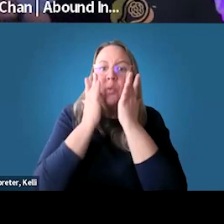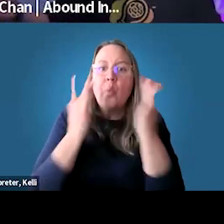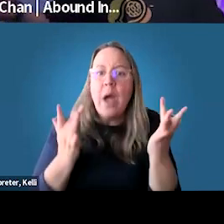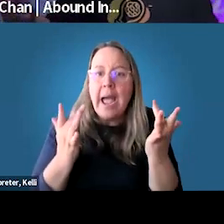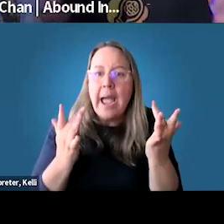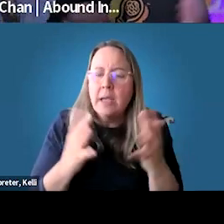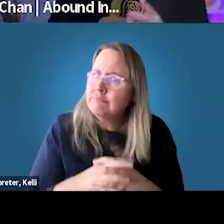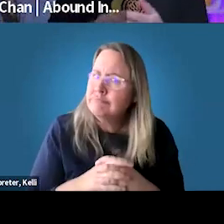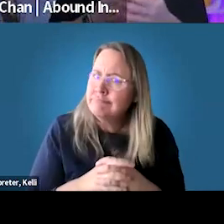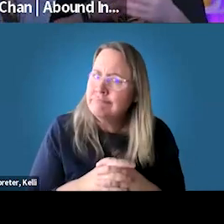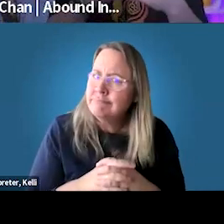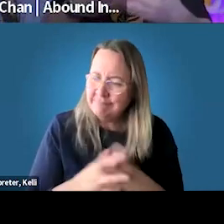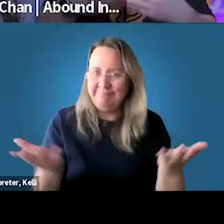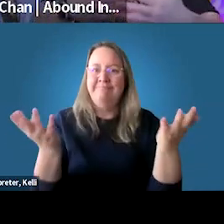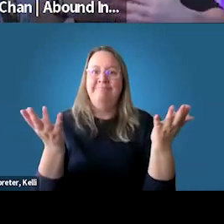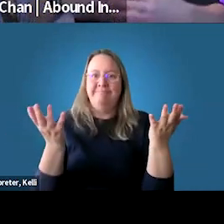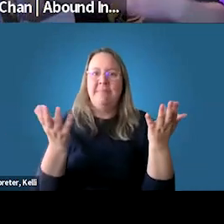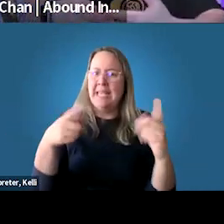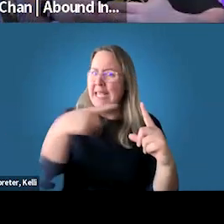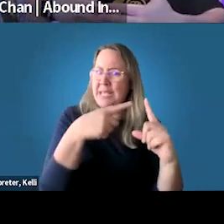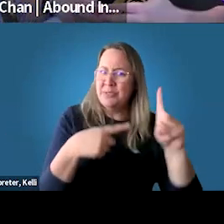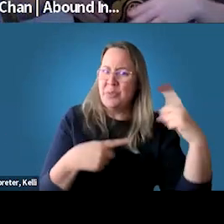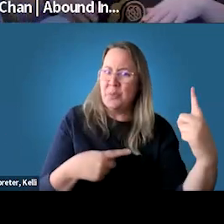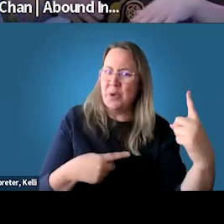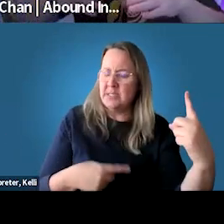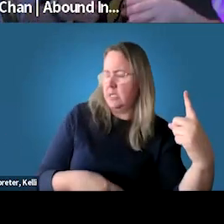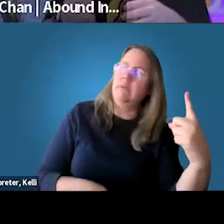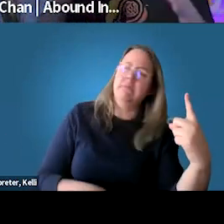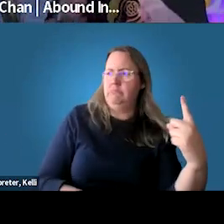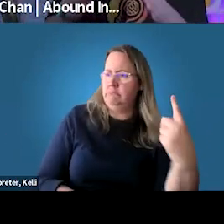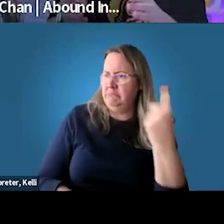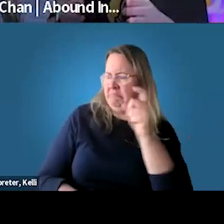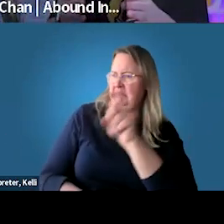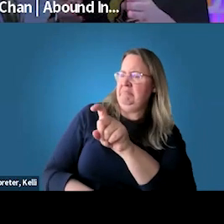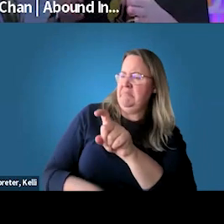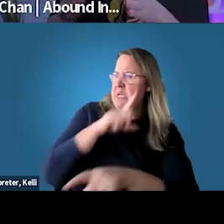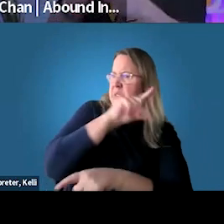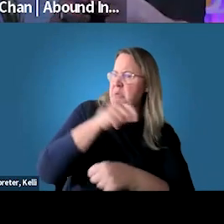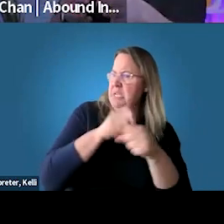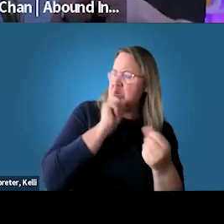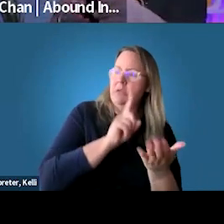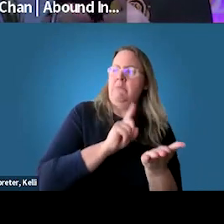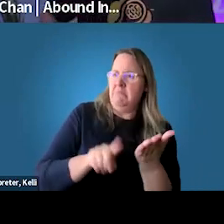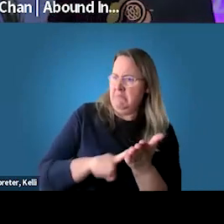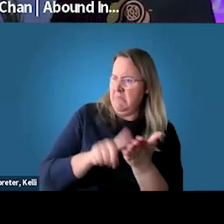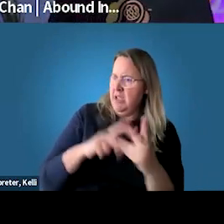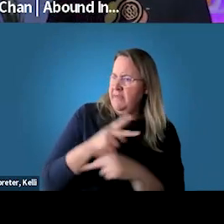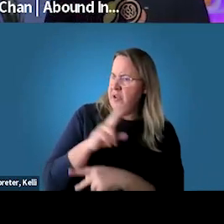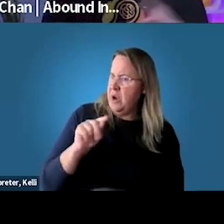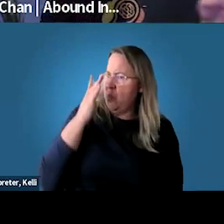many people have seen apples falling from a tree, but Newton was the one to stop it and then actually take a 20-year exploration to figure out that